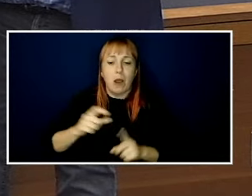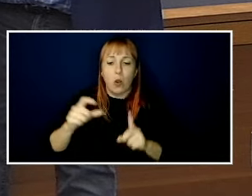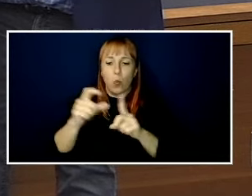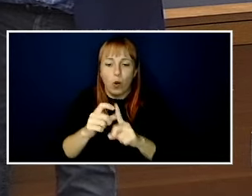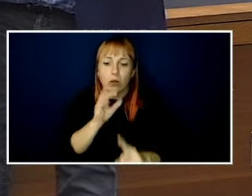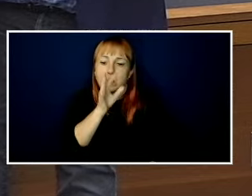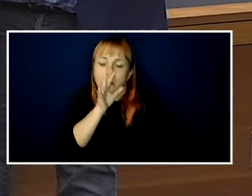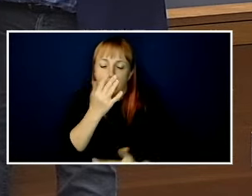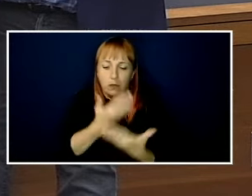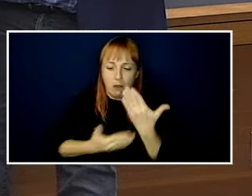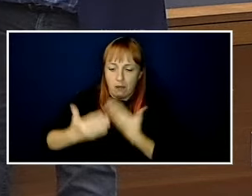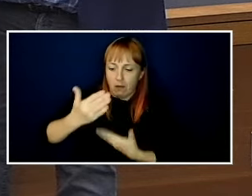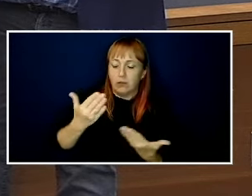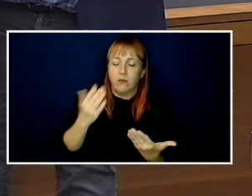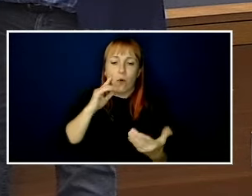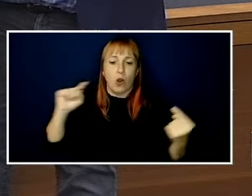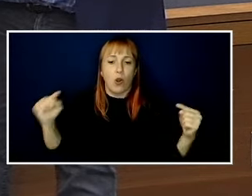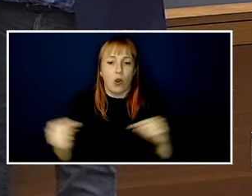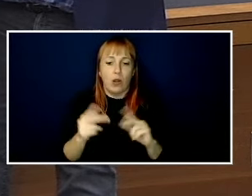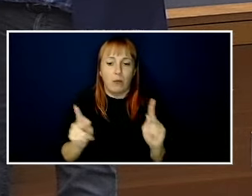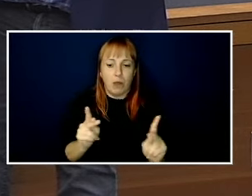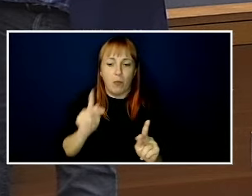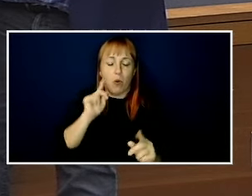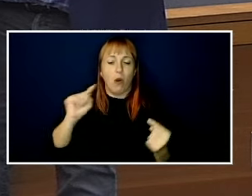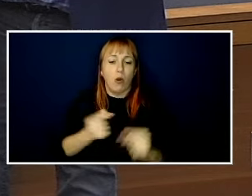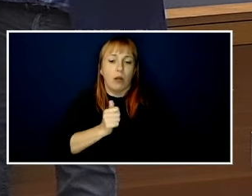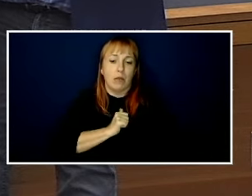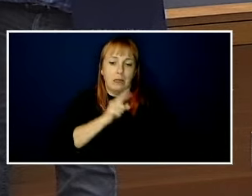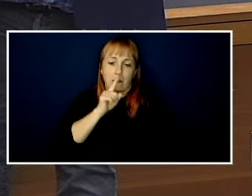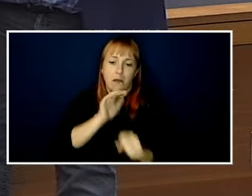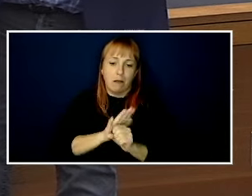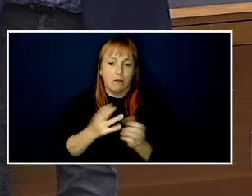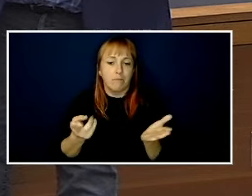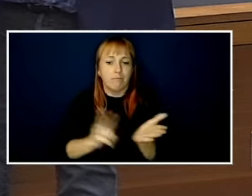myself or others. Dated this ninth day of October,